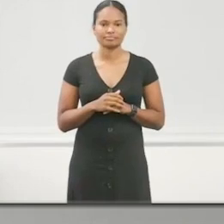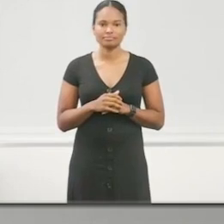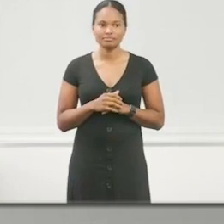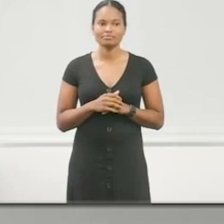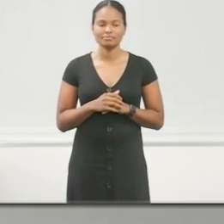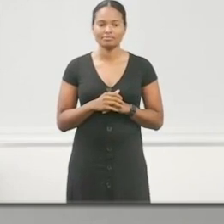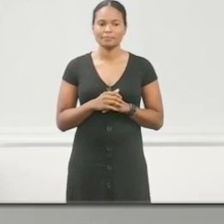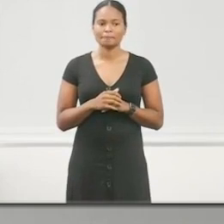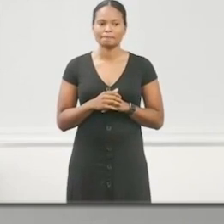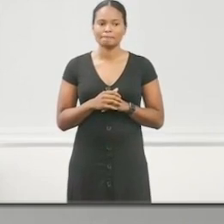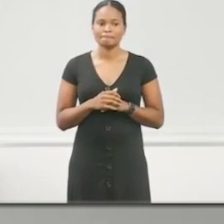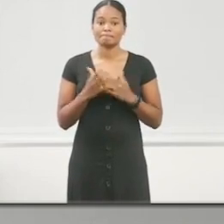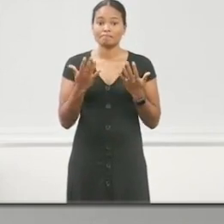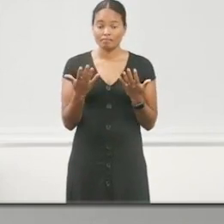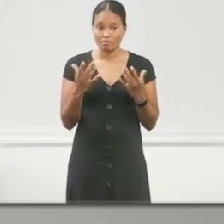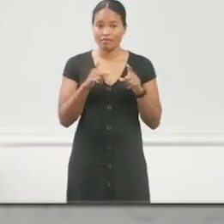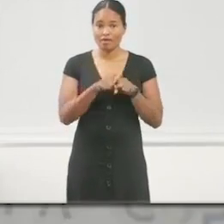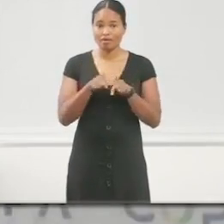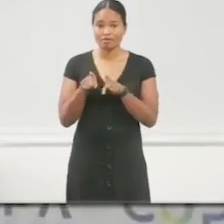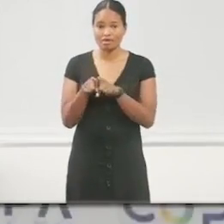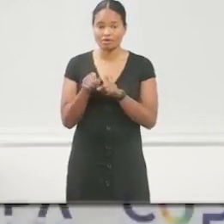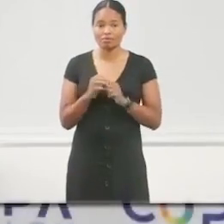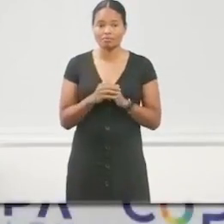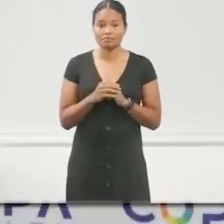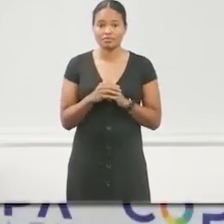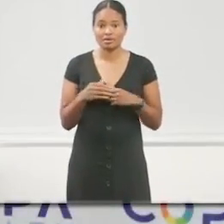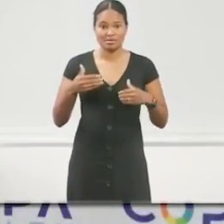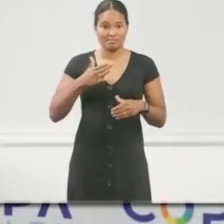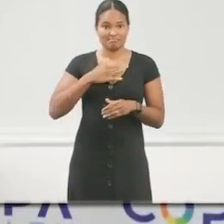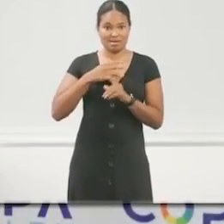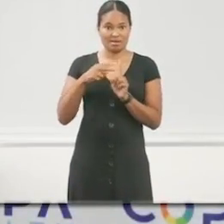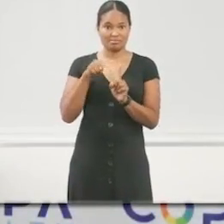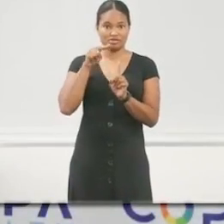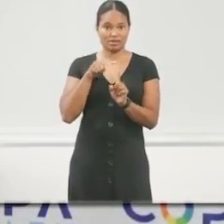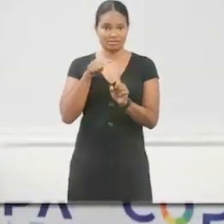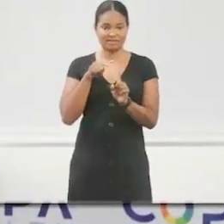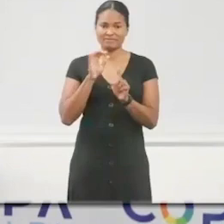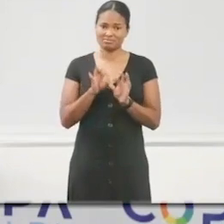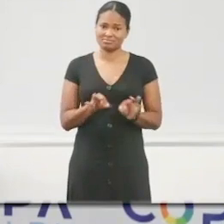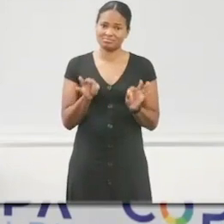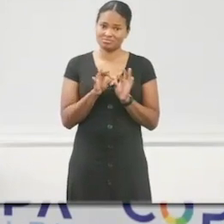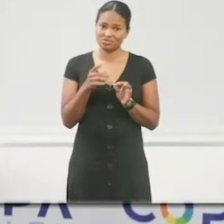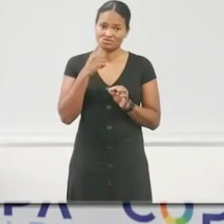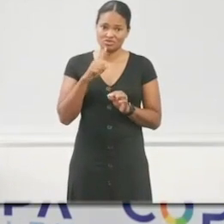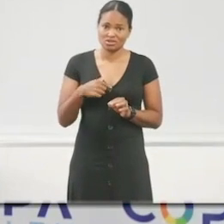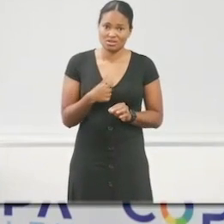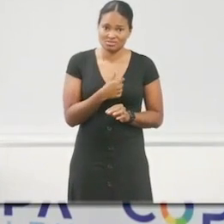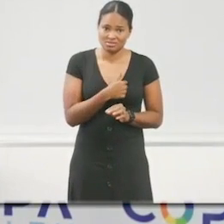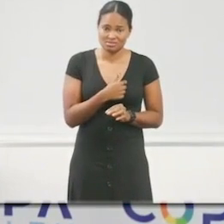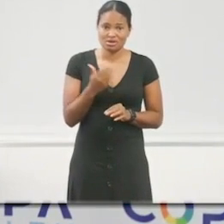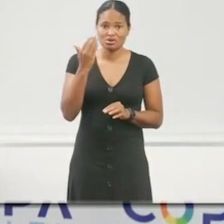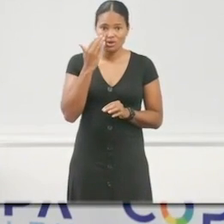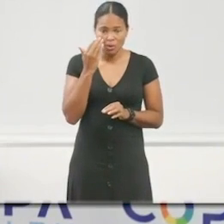Thank you, sir. And then also, from a first responder standpoint, it means a lot to us knowing that there is a